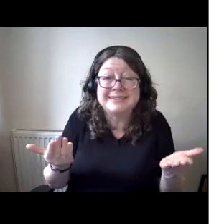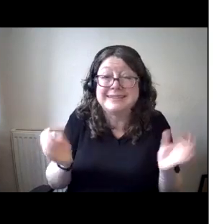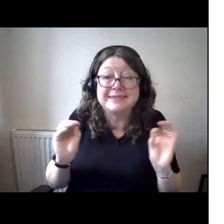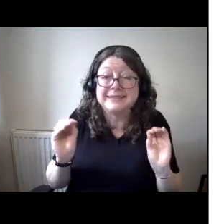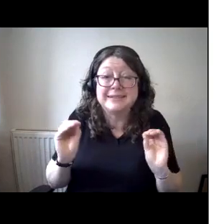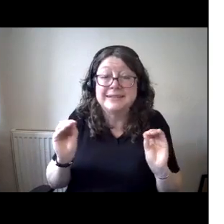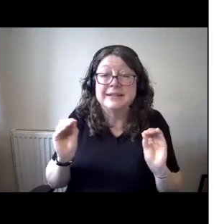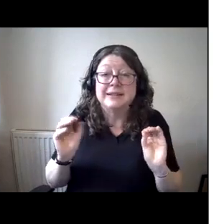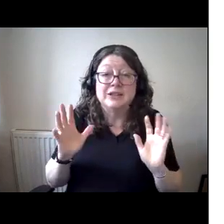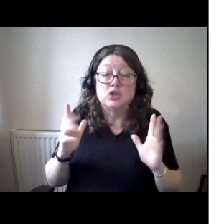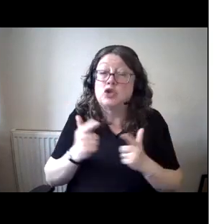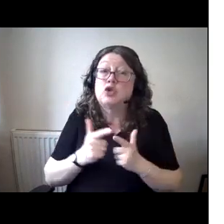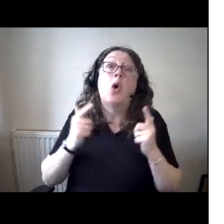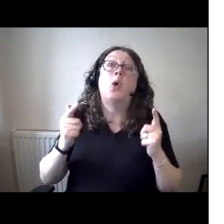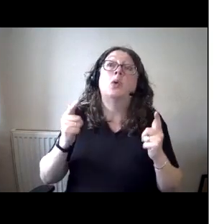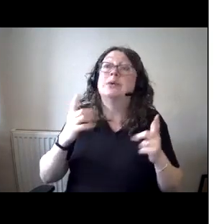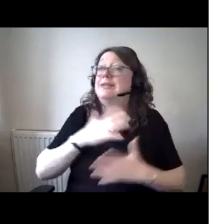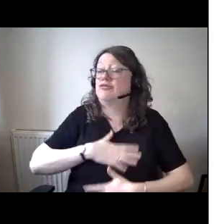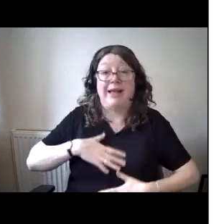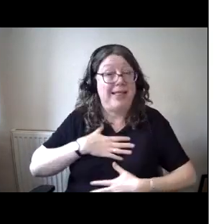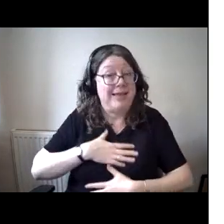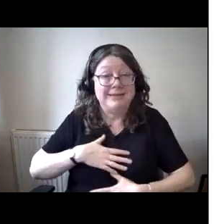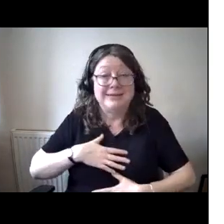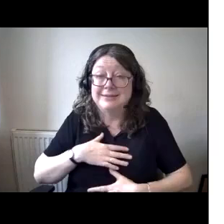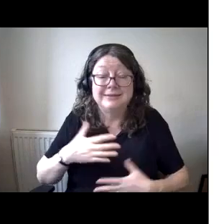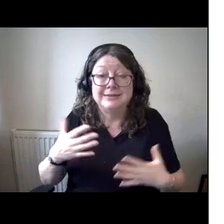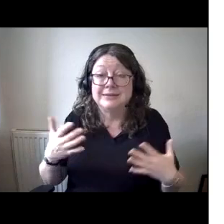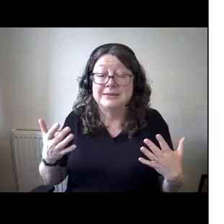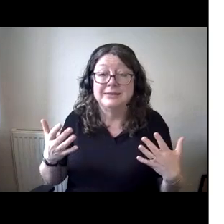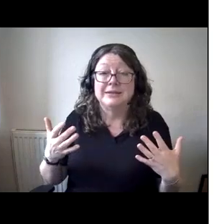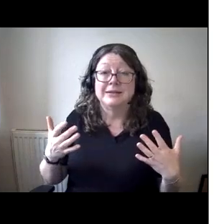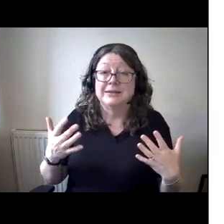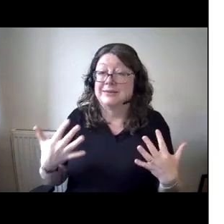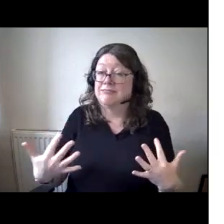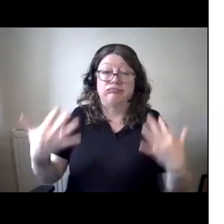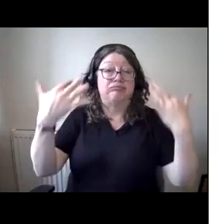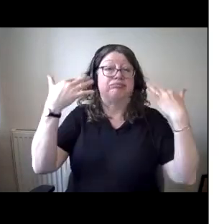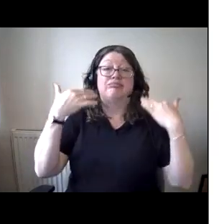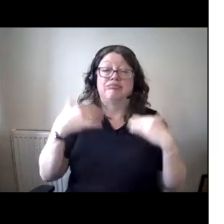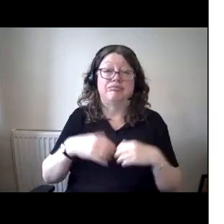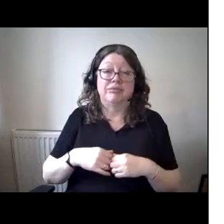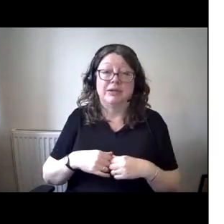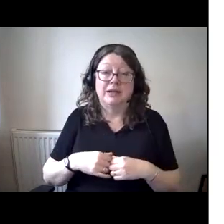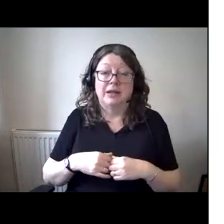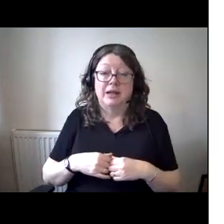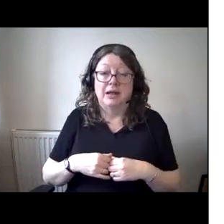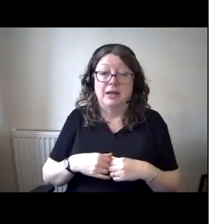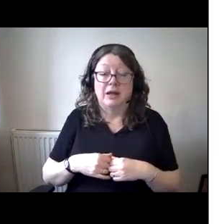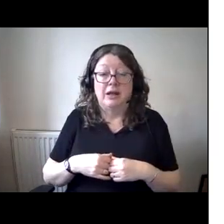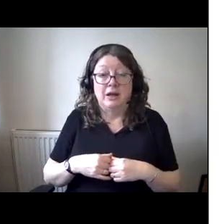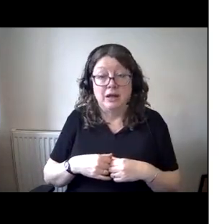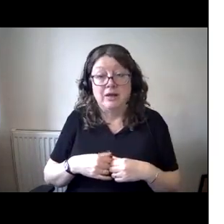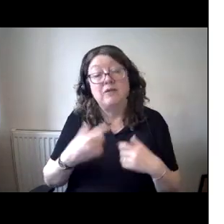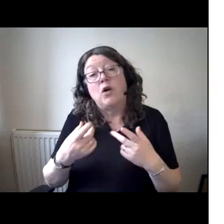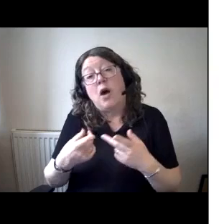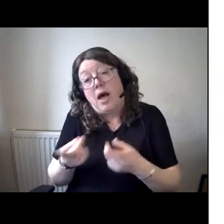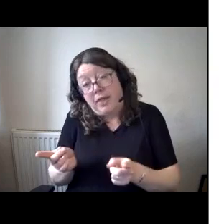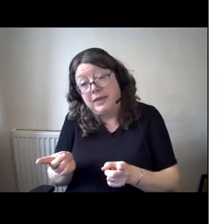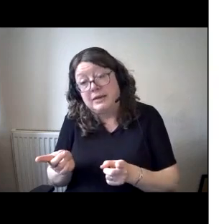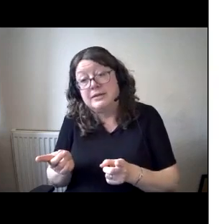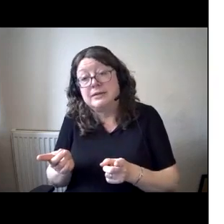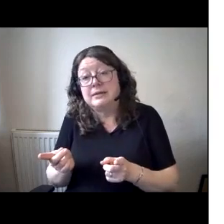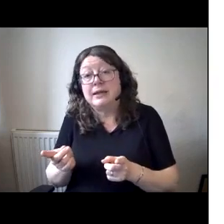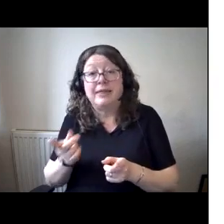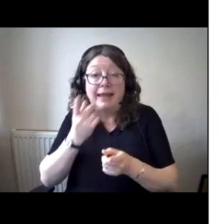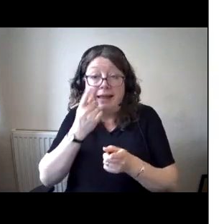so dysregulated that they're feeling overwhelmed. Or it might be for some of our young people that they disassociate,